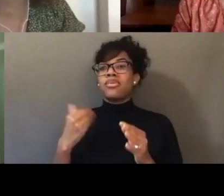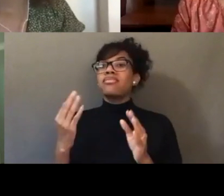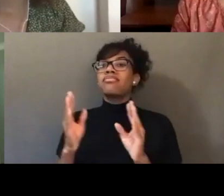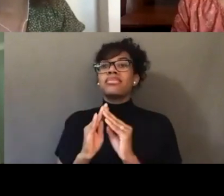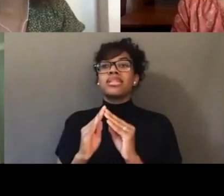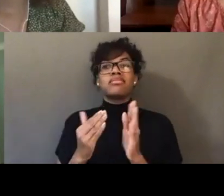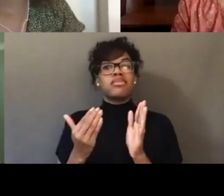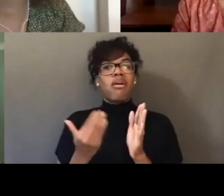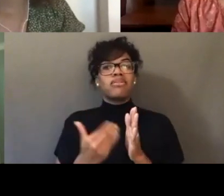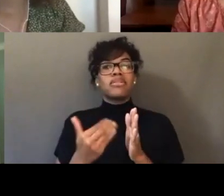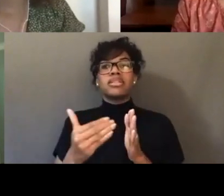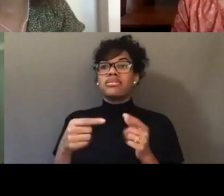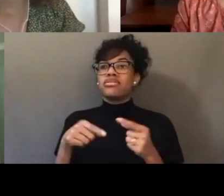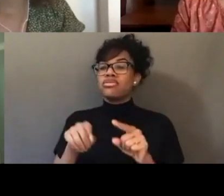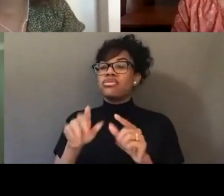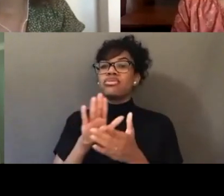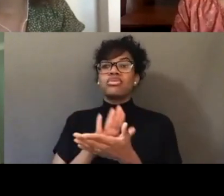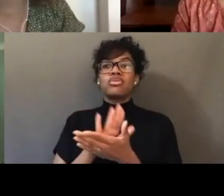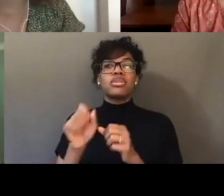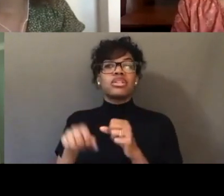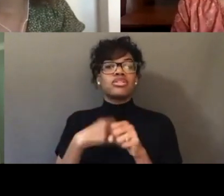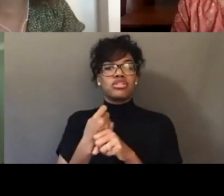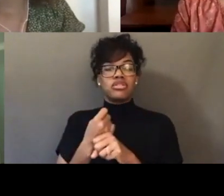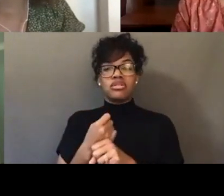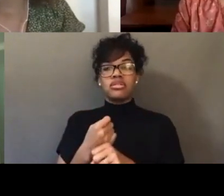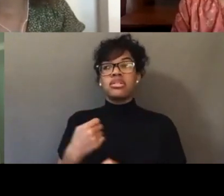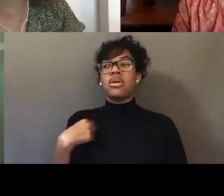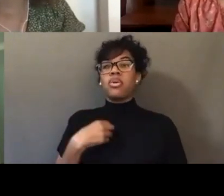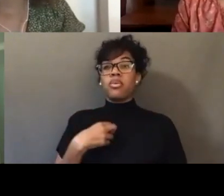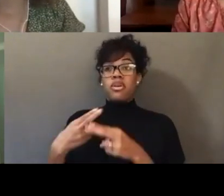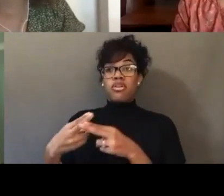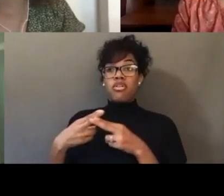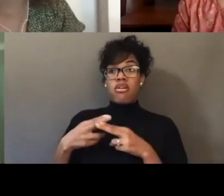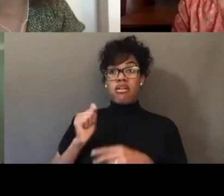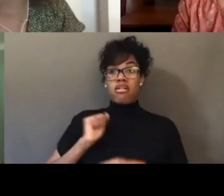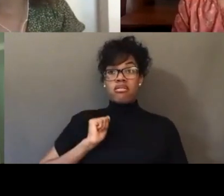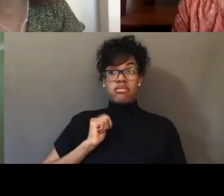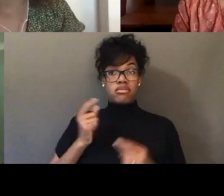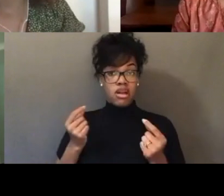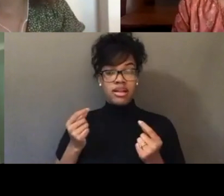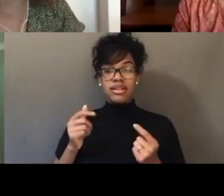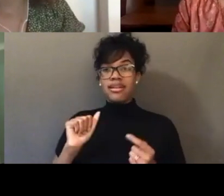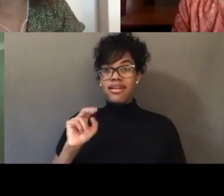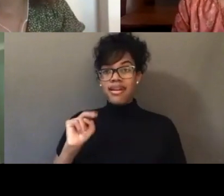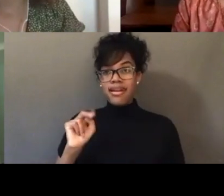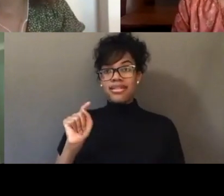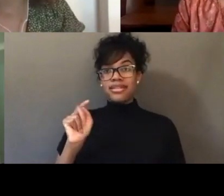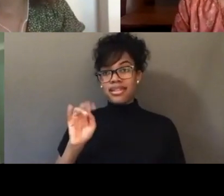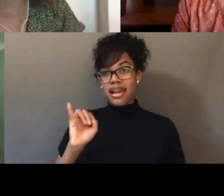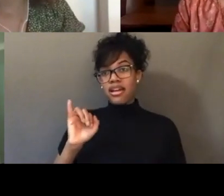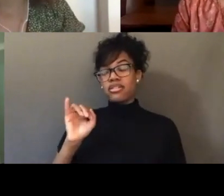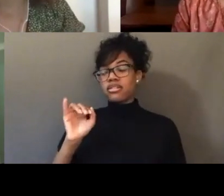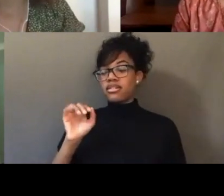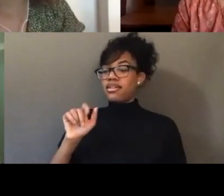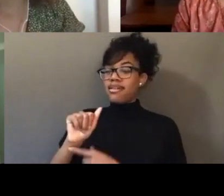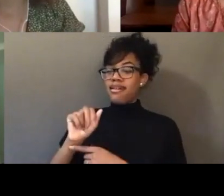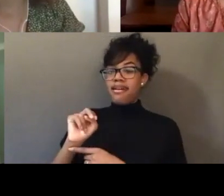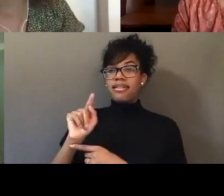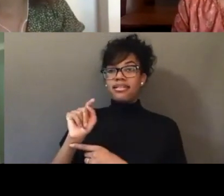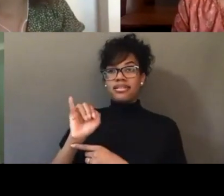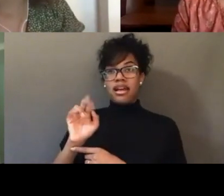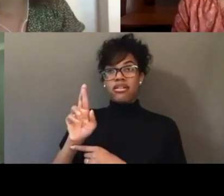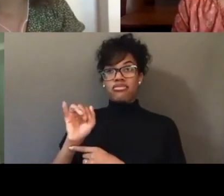group of anti-racist STEAM teachers. But the purpose is really first to acknowledge that as STEAM teachers, we haven't often embraced